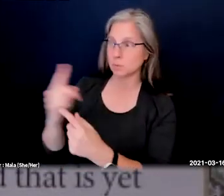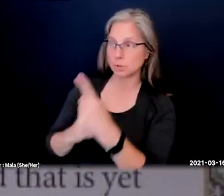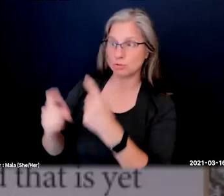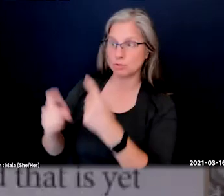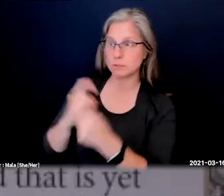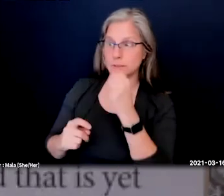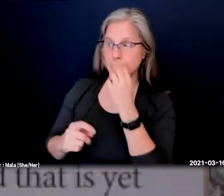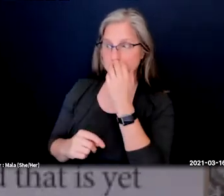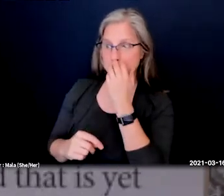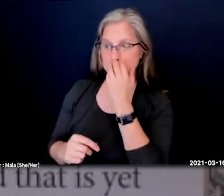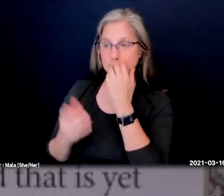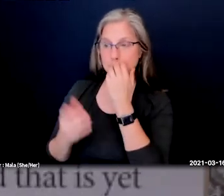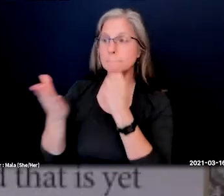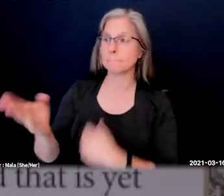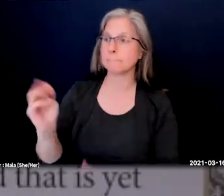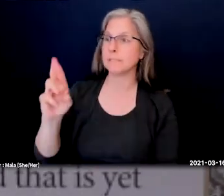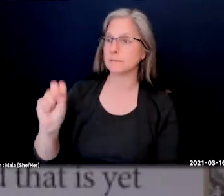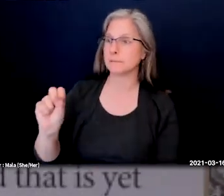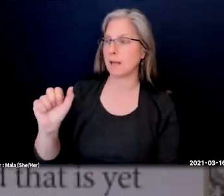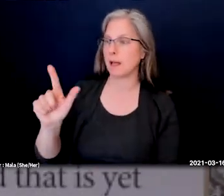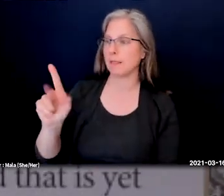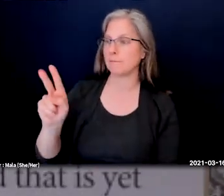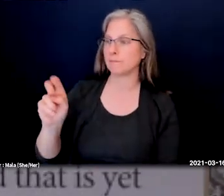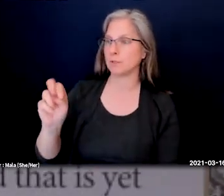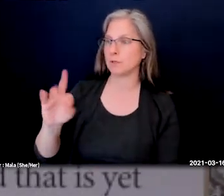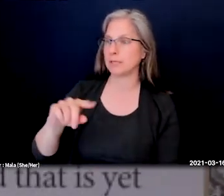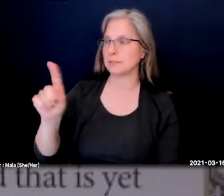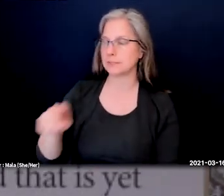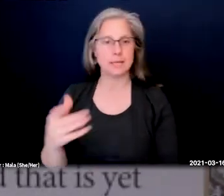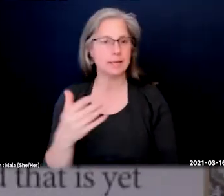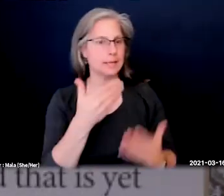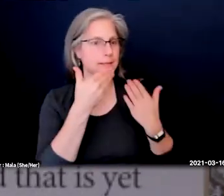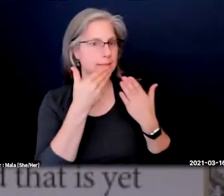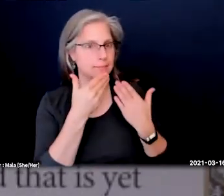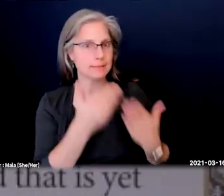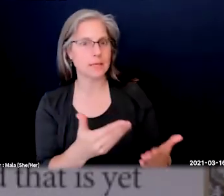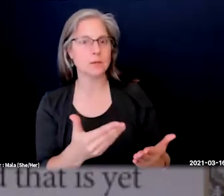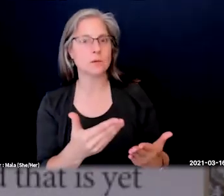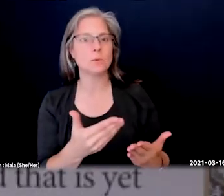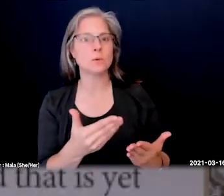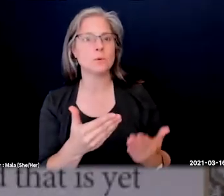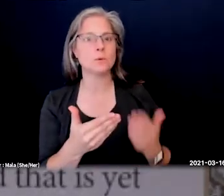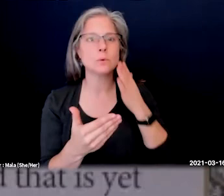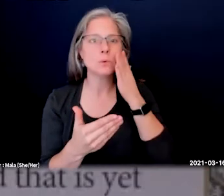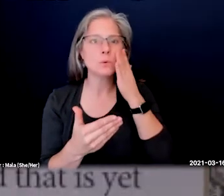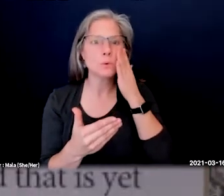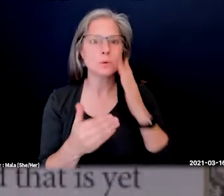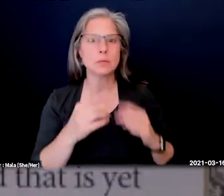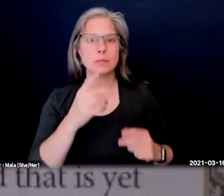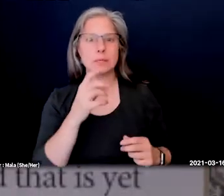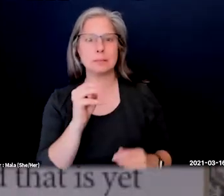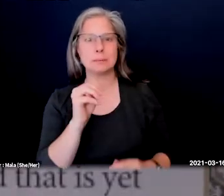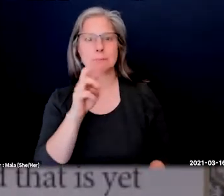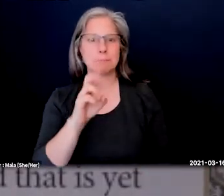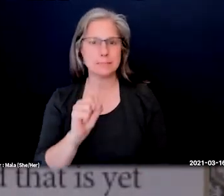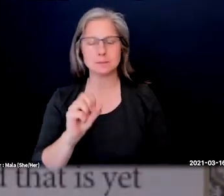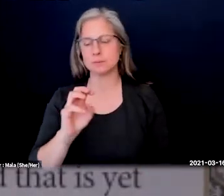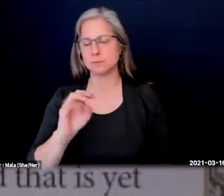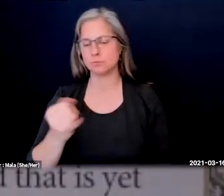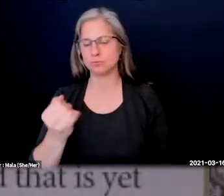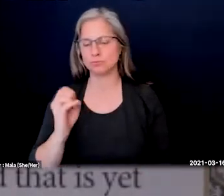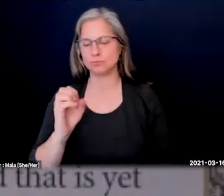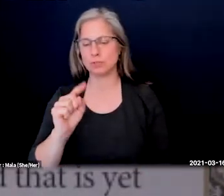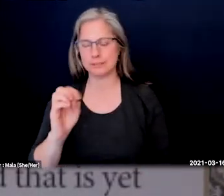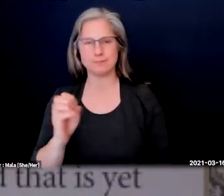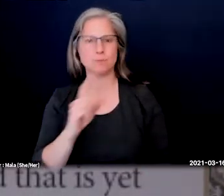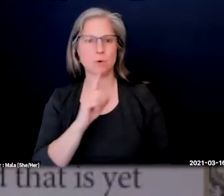Ms. Alvarez, please. Thank you, Ms. Jateb, for answering all my questions. I do have some comments or questions. Can